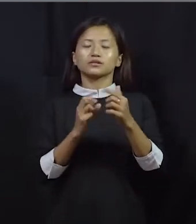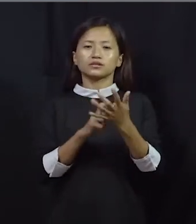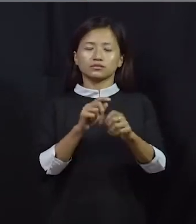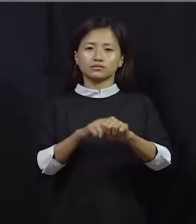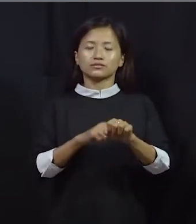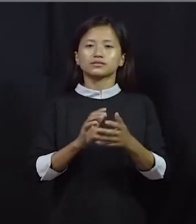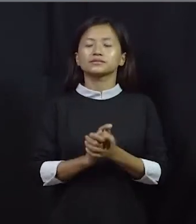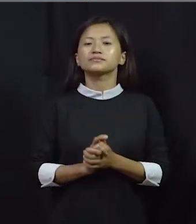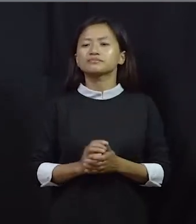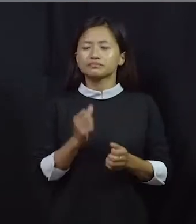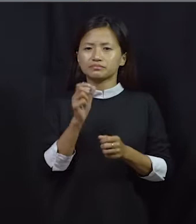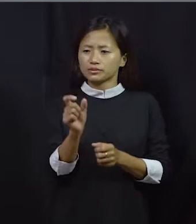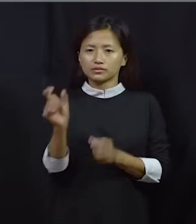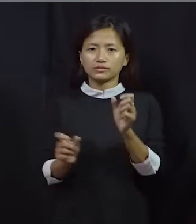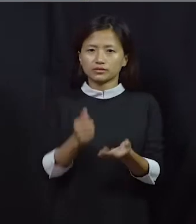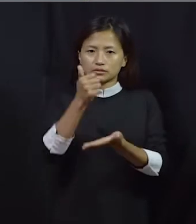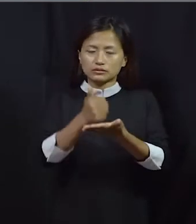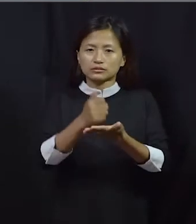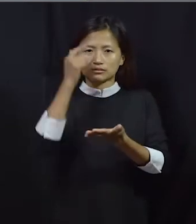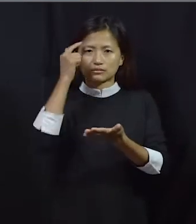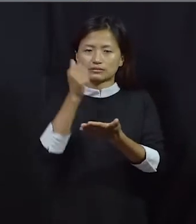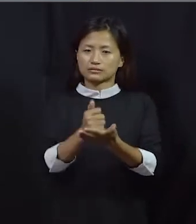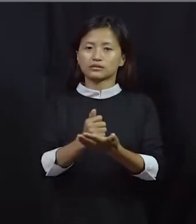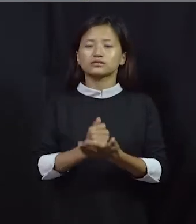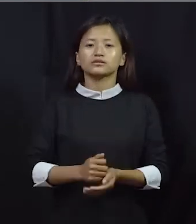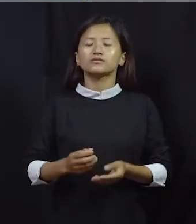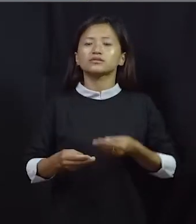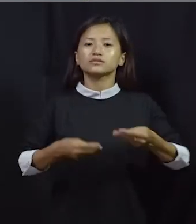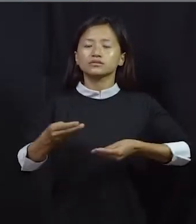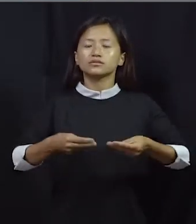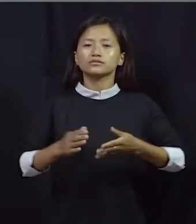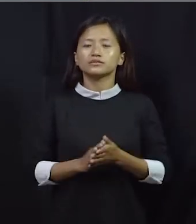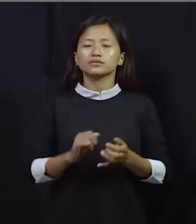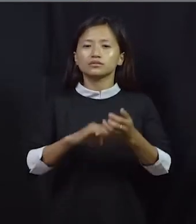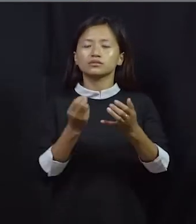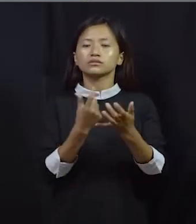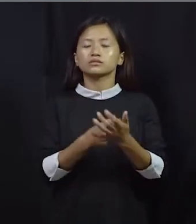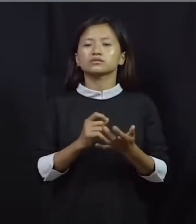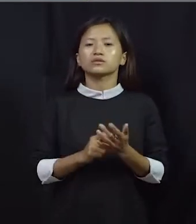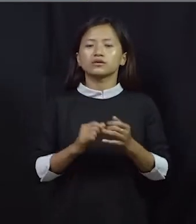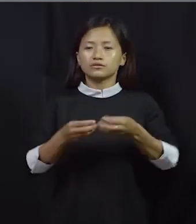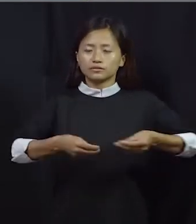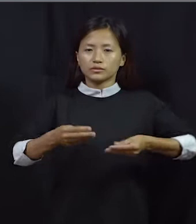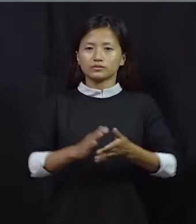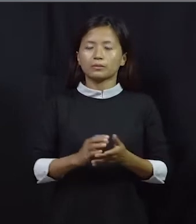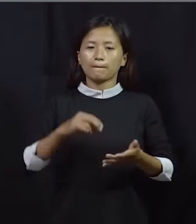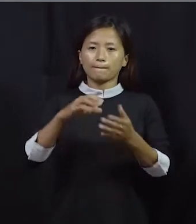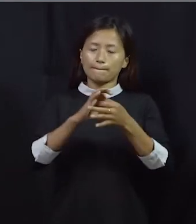decided that they should organize a sort of business which we call it as a partnership